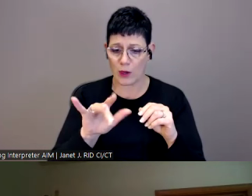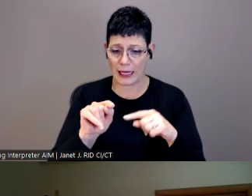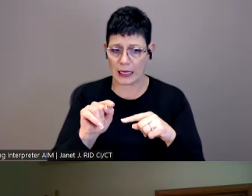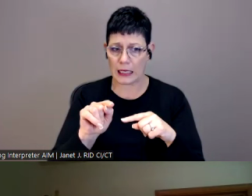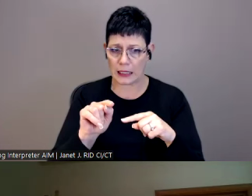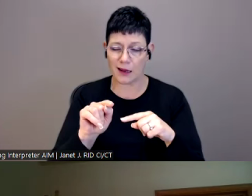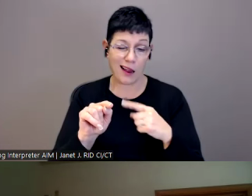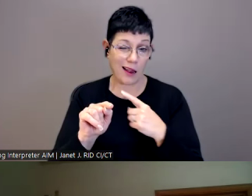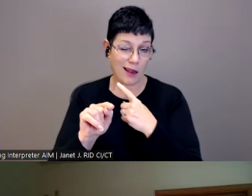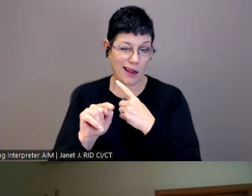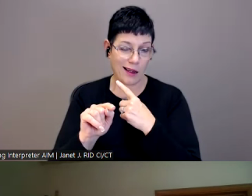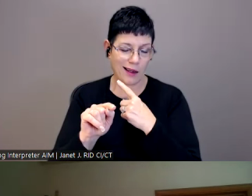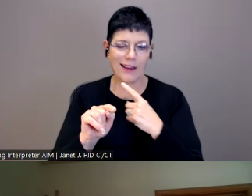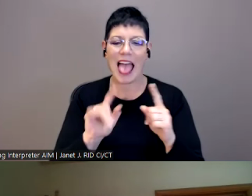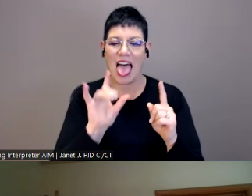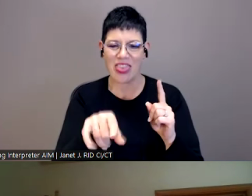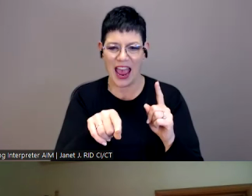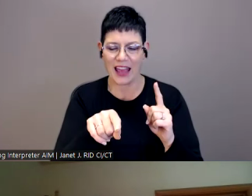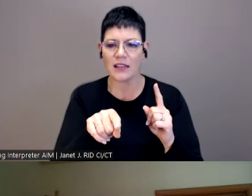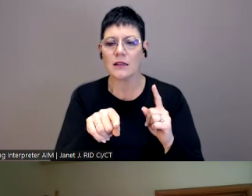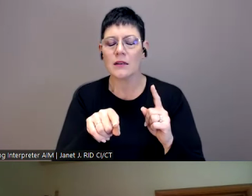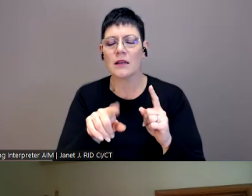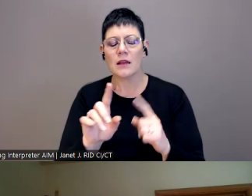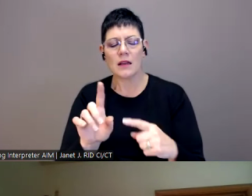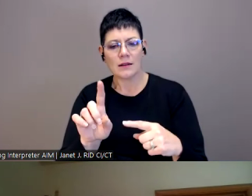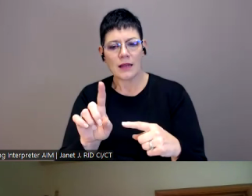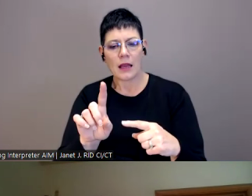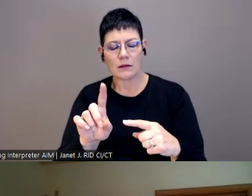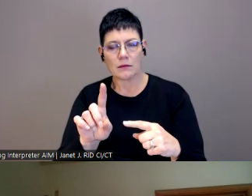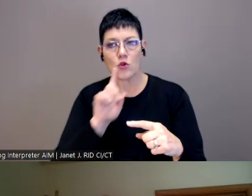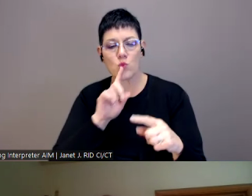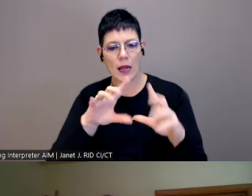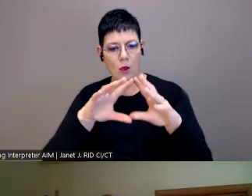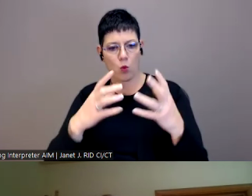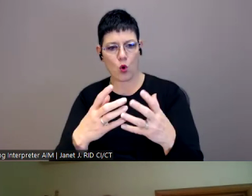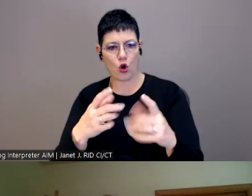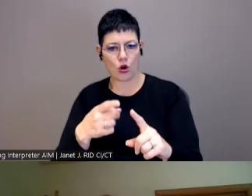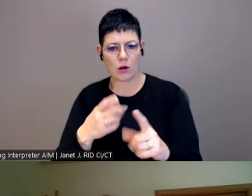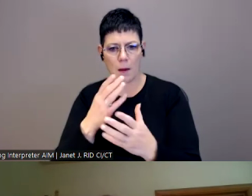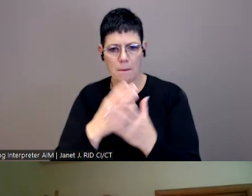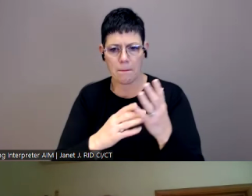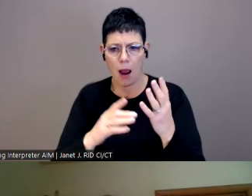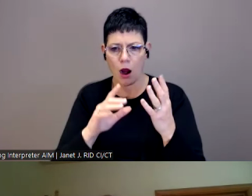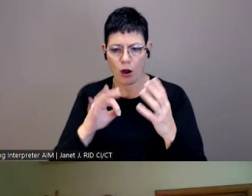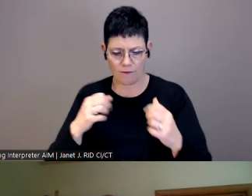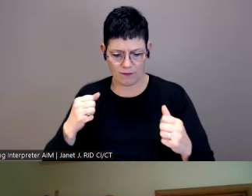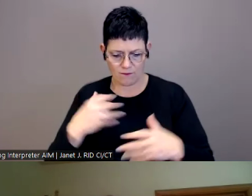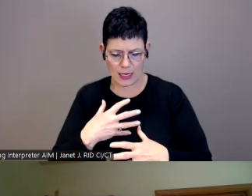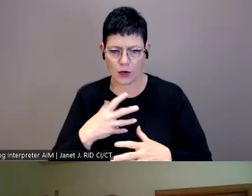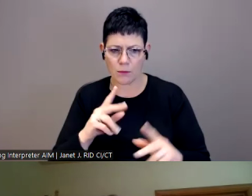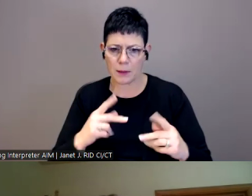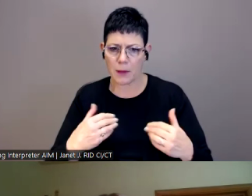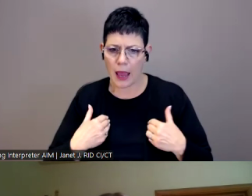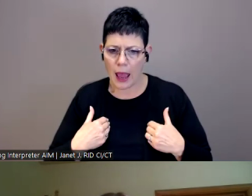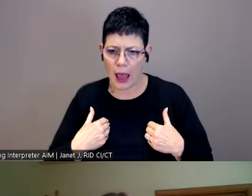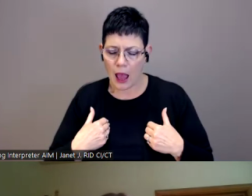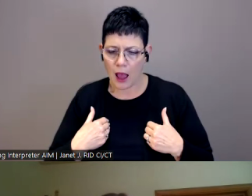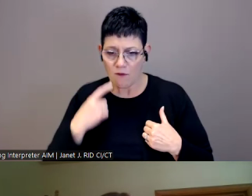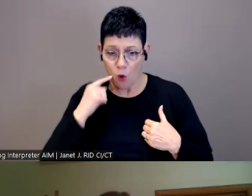wink, nudge, nudge, is that again, in a real world sense, part of the fear that people have when they talk about how to do